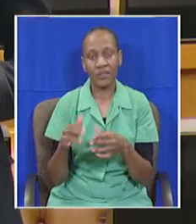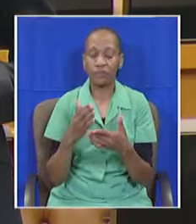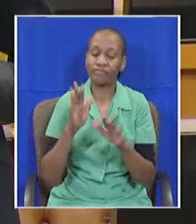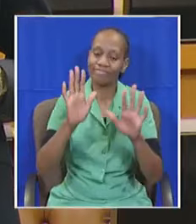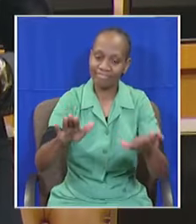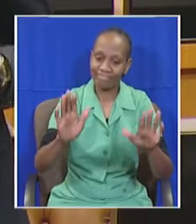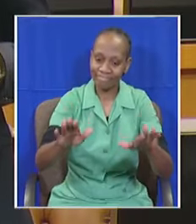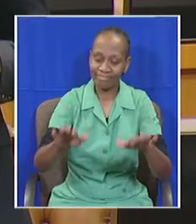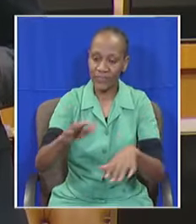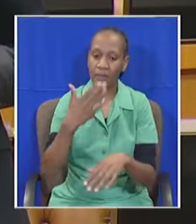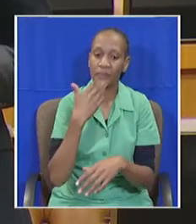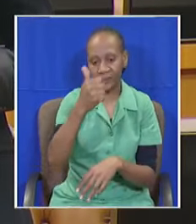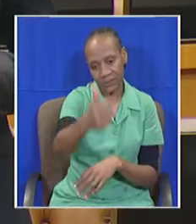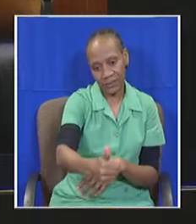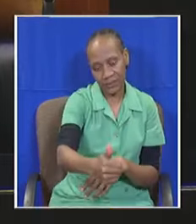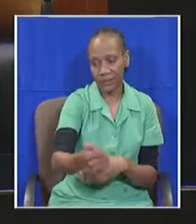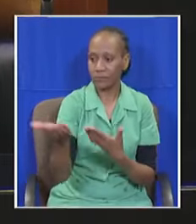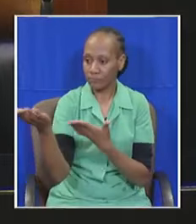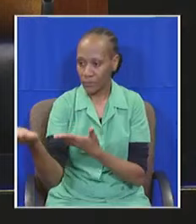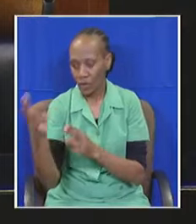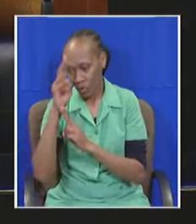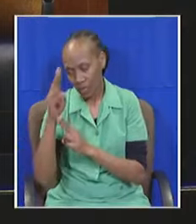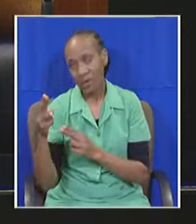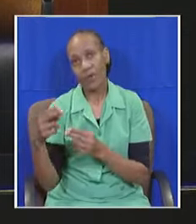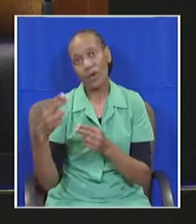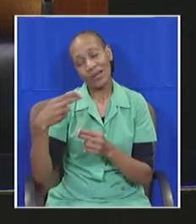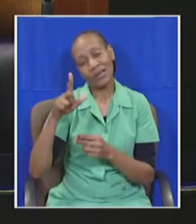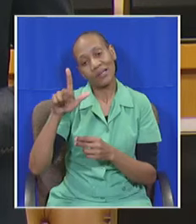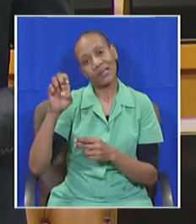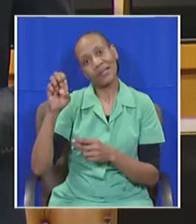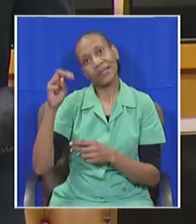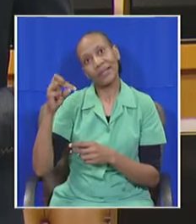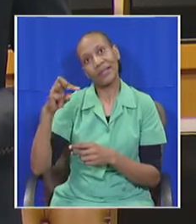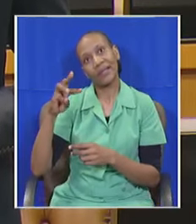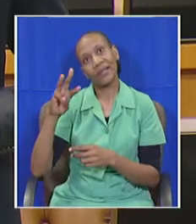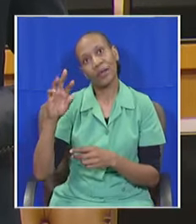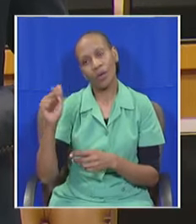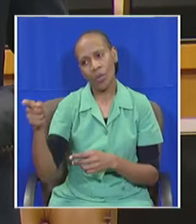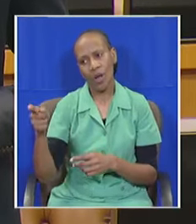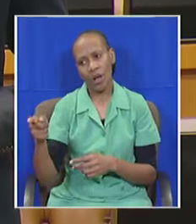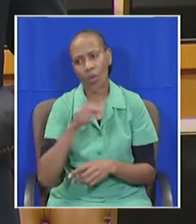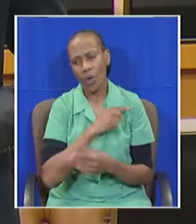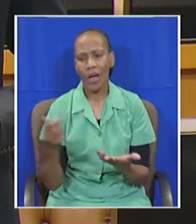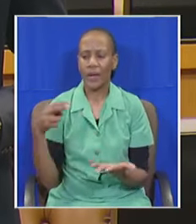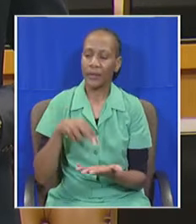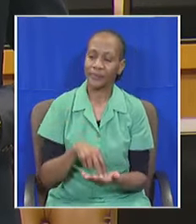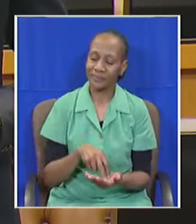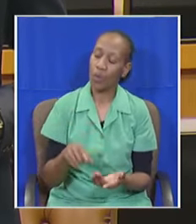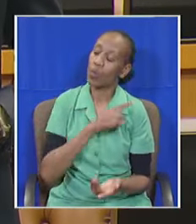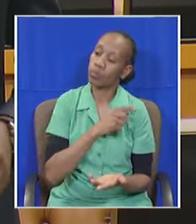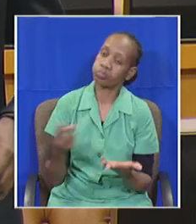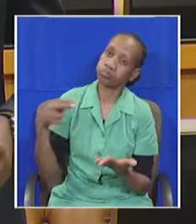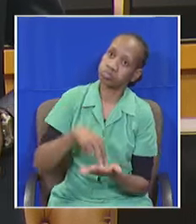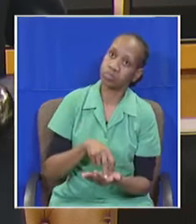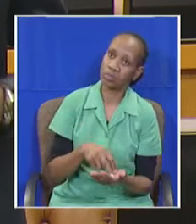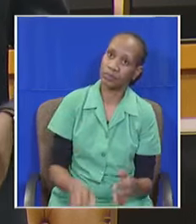your seat. Honourable Shlengwa, why are you rising? I feel that. Why are you rising? I